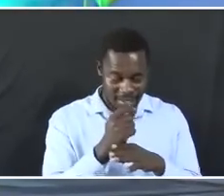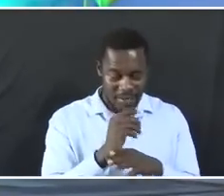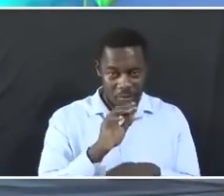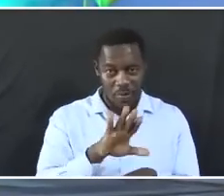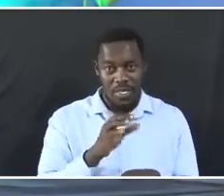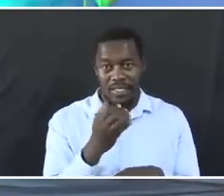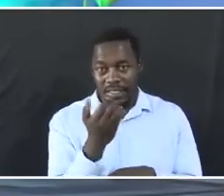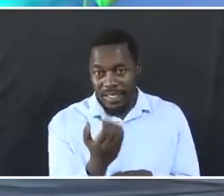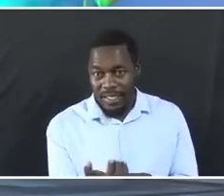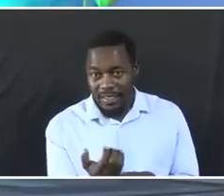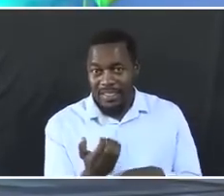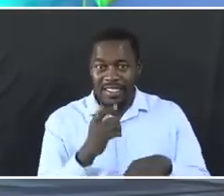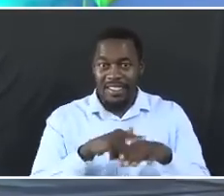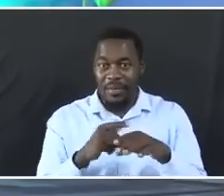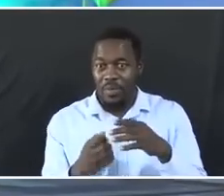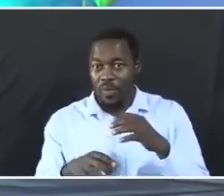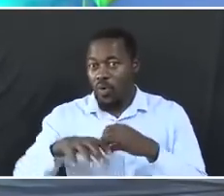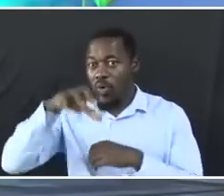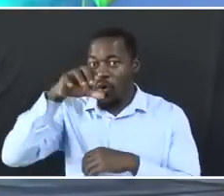between them.